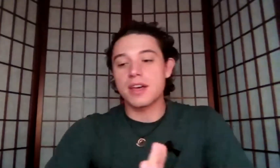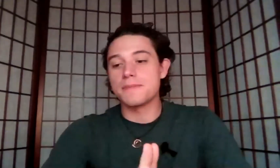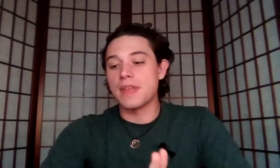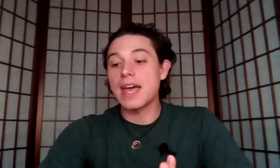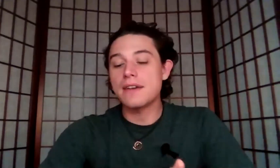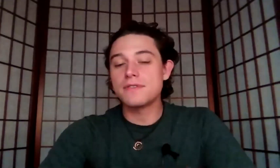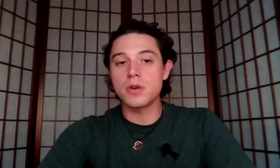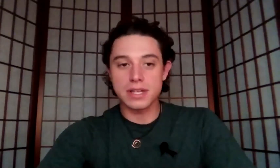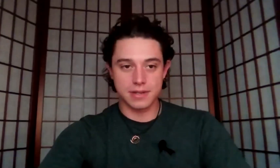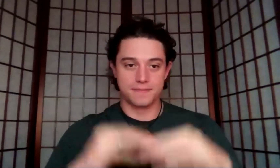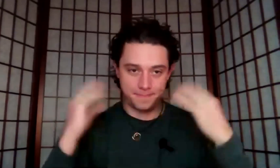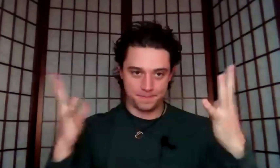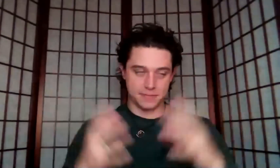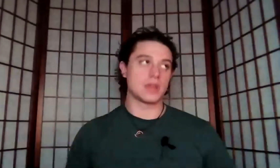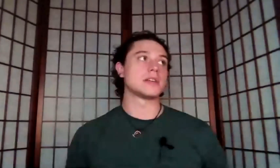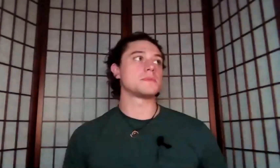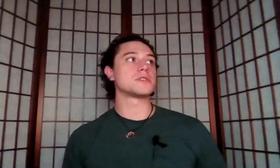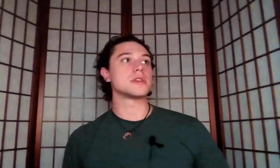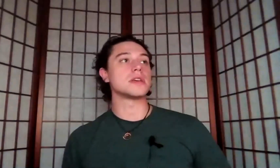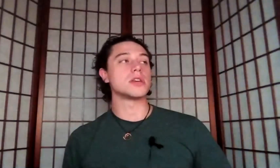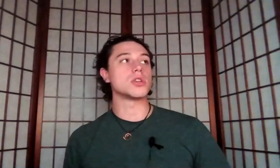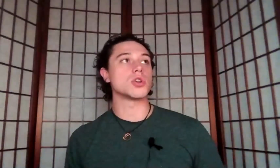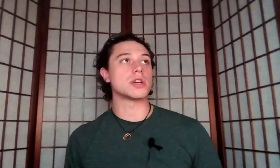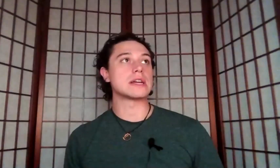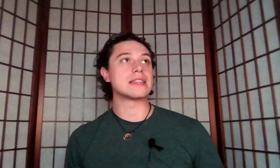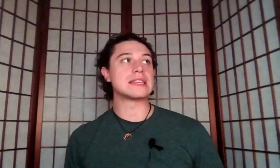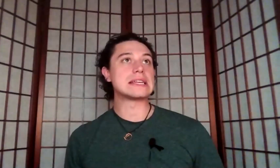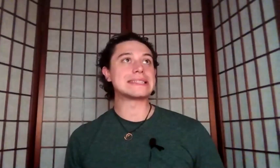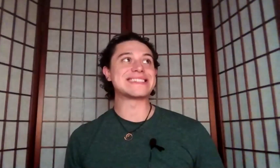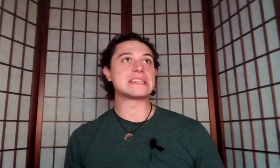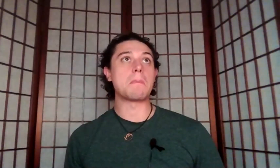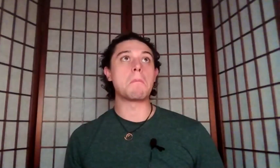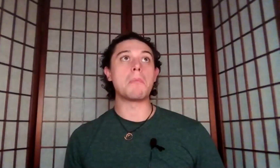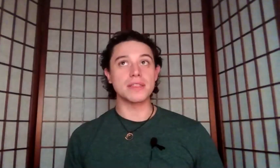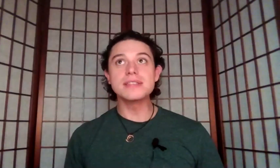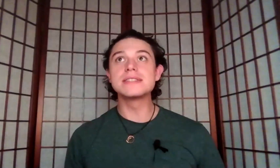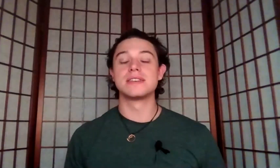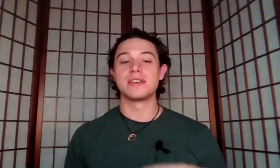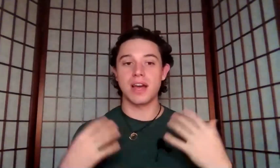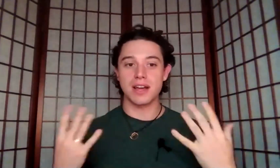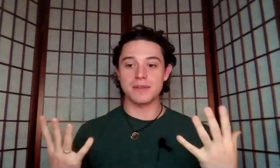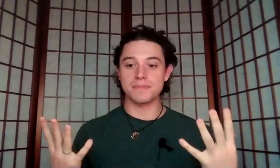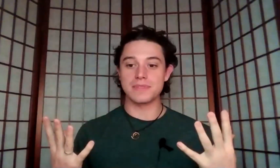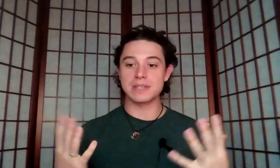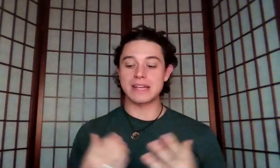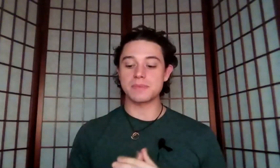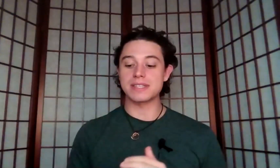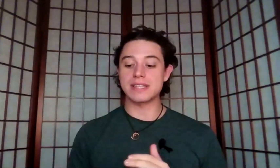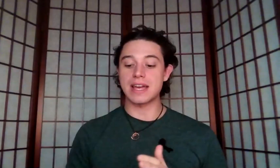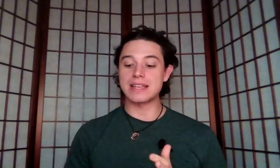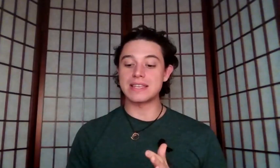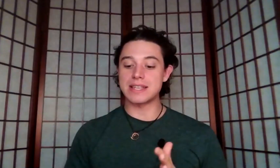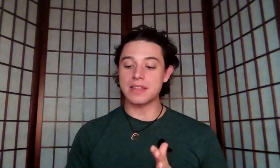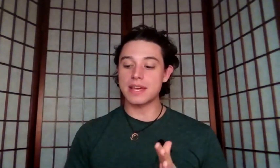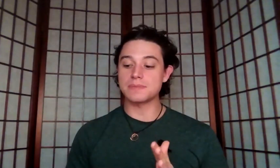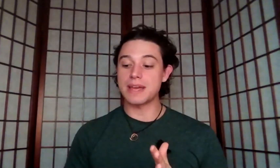anyway, I have noticed, especially during these months, these past months,